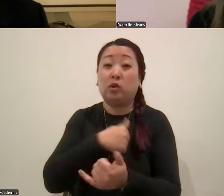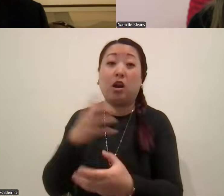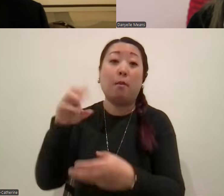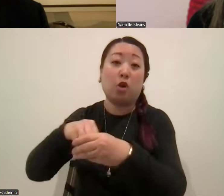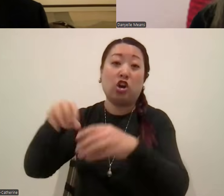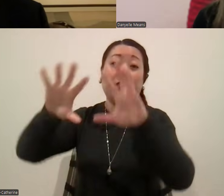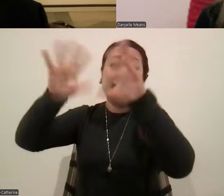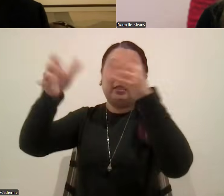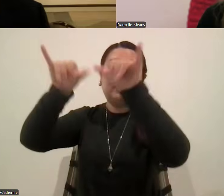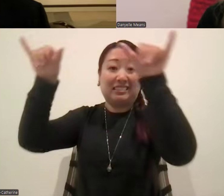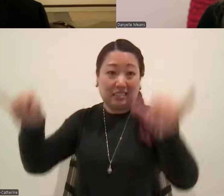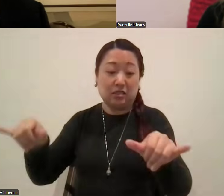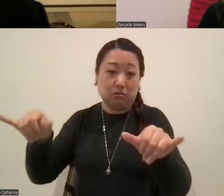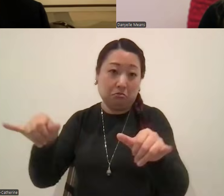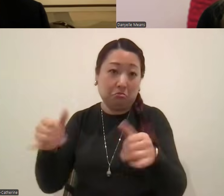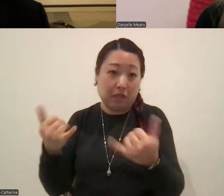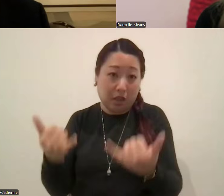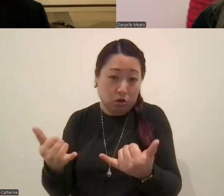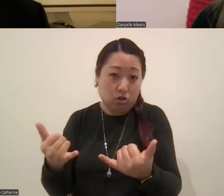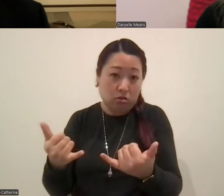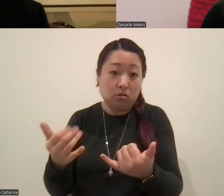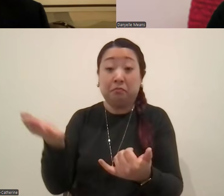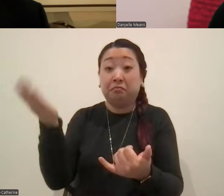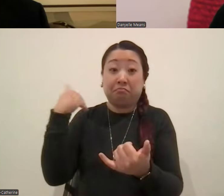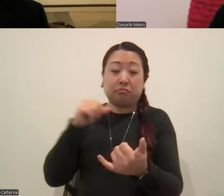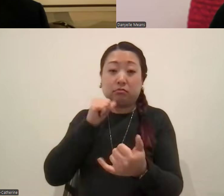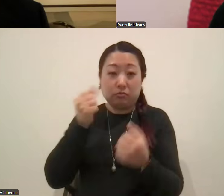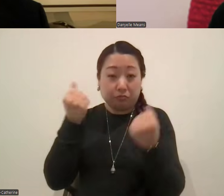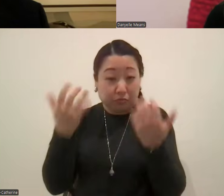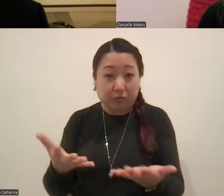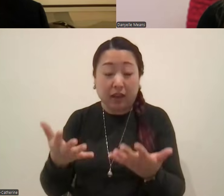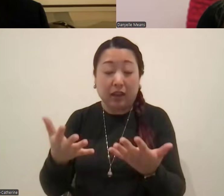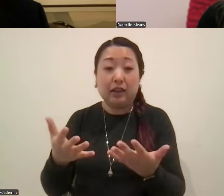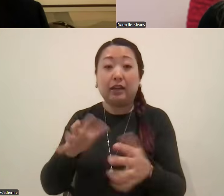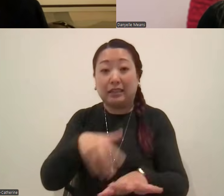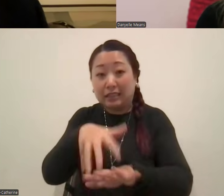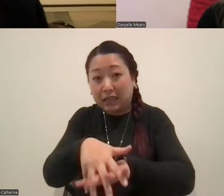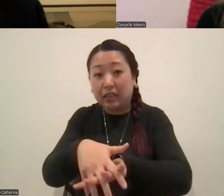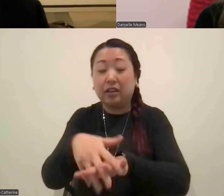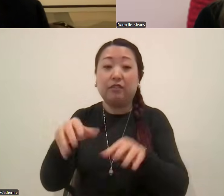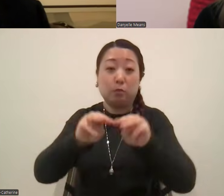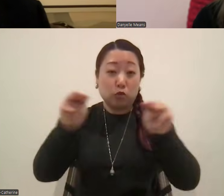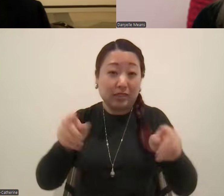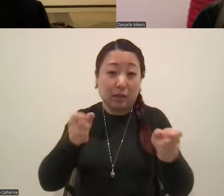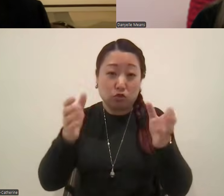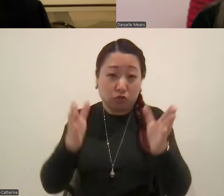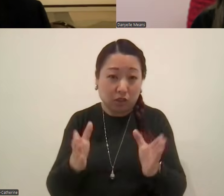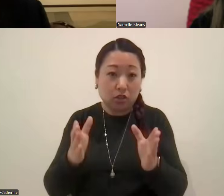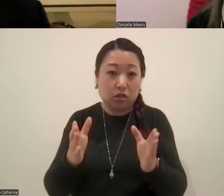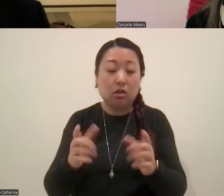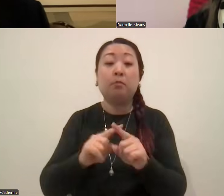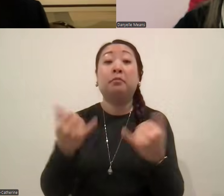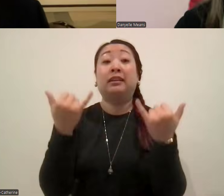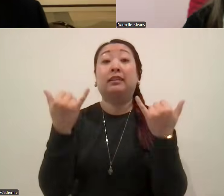if you will, now. There weren't that many Native museum directors. And so we're now